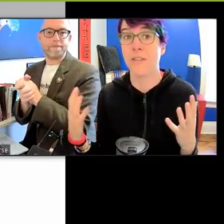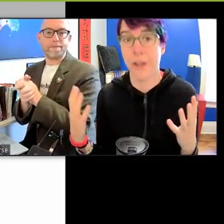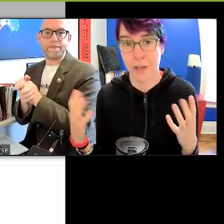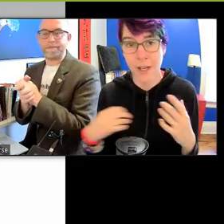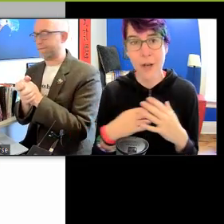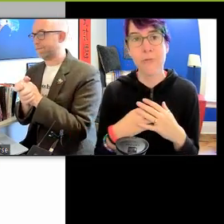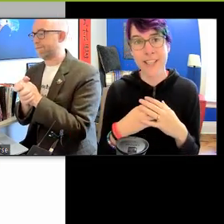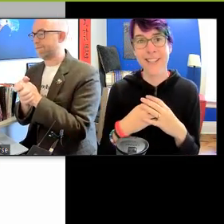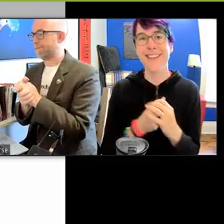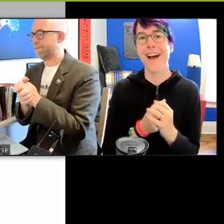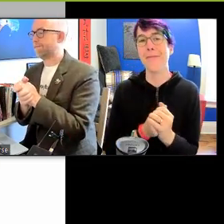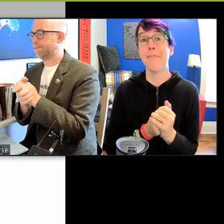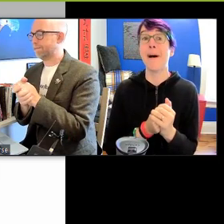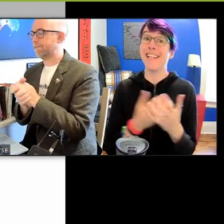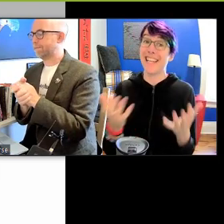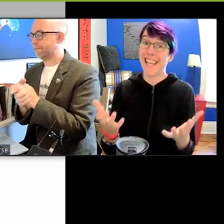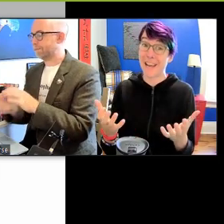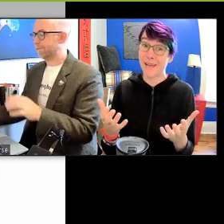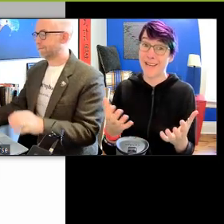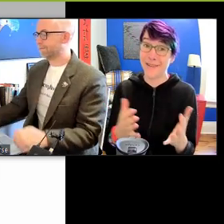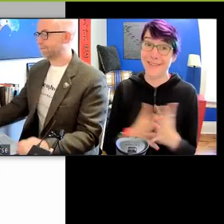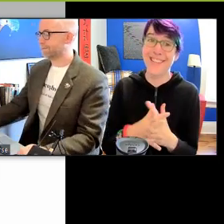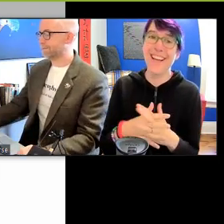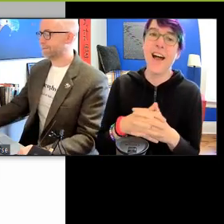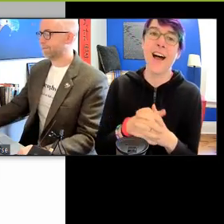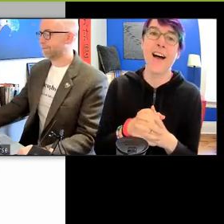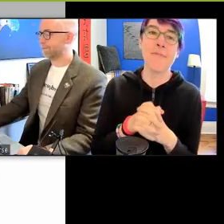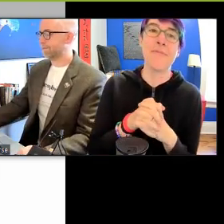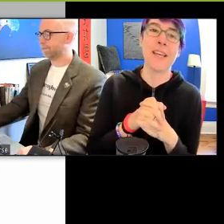whole bunch of other reasons, but it can be used